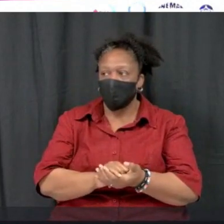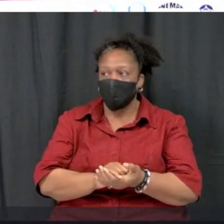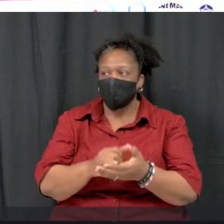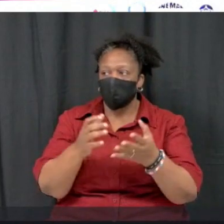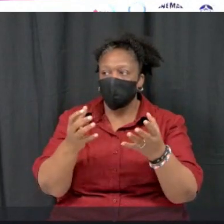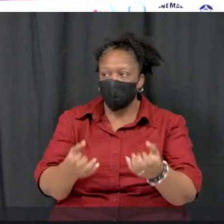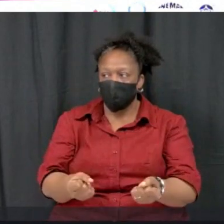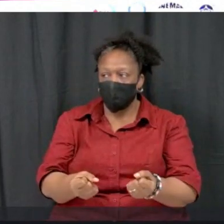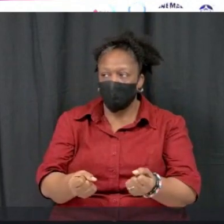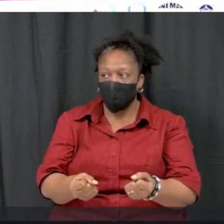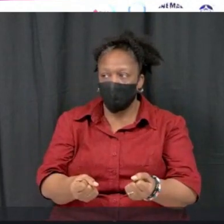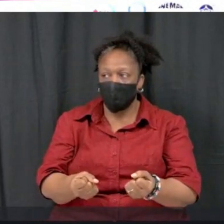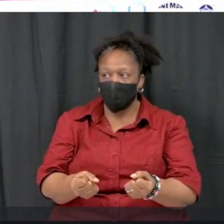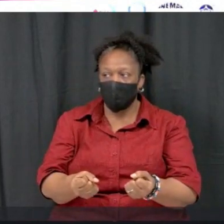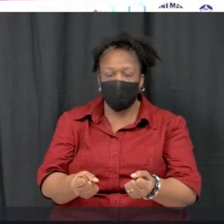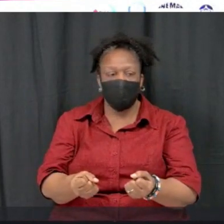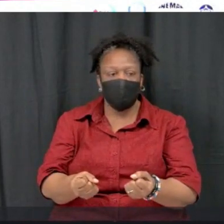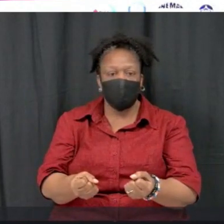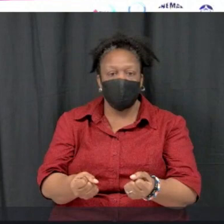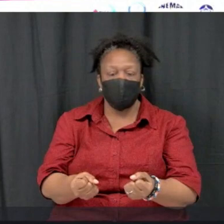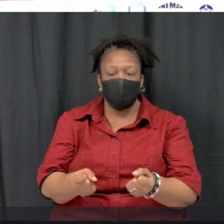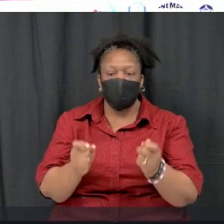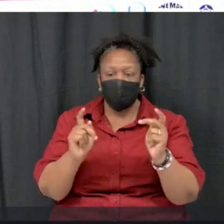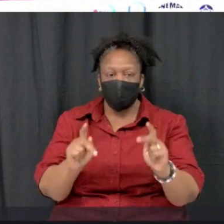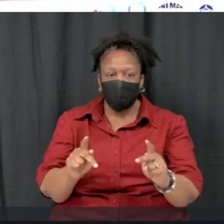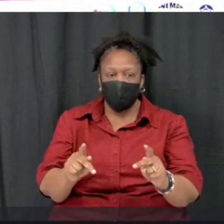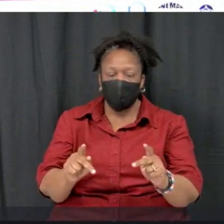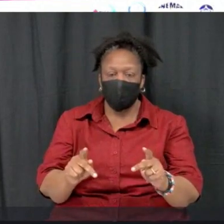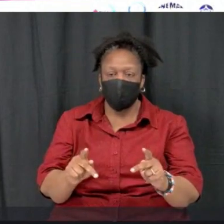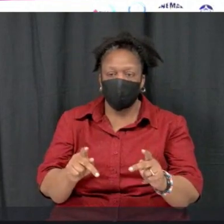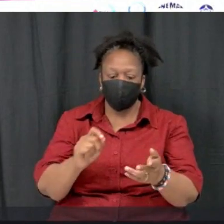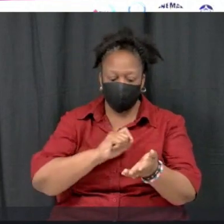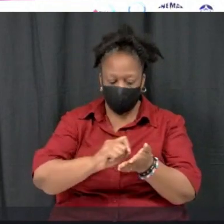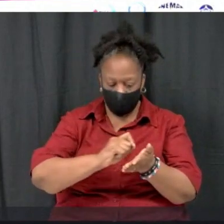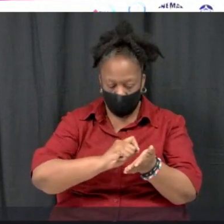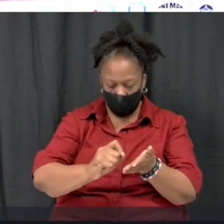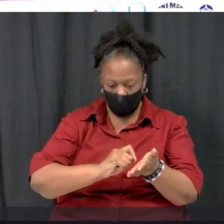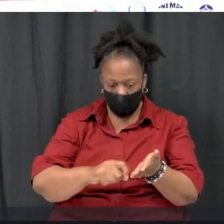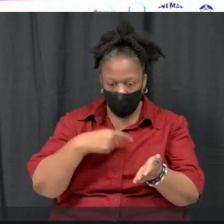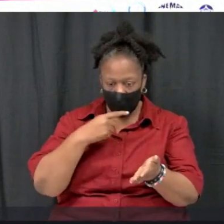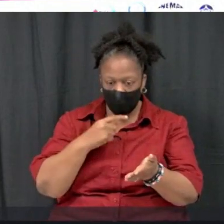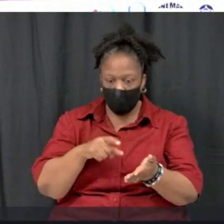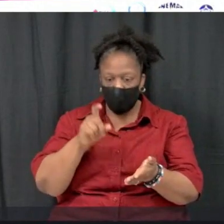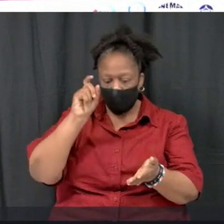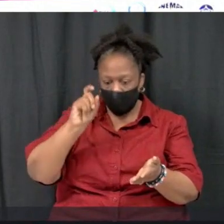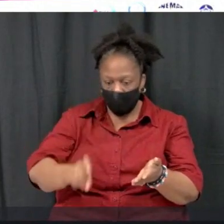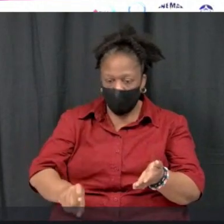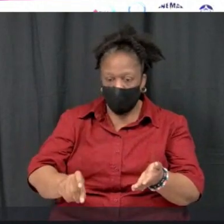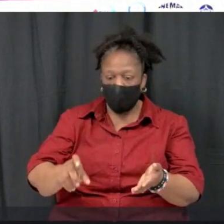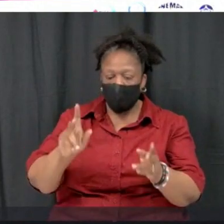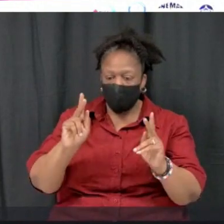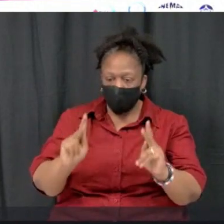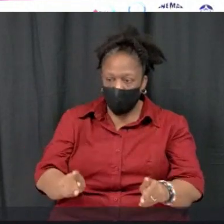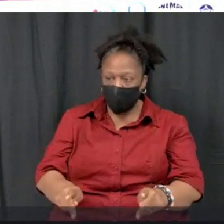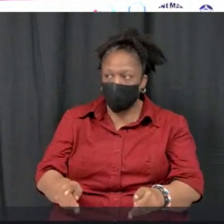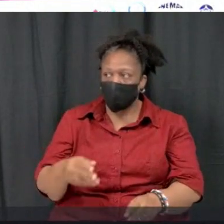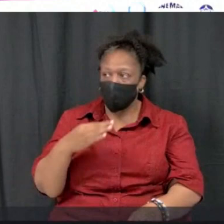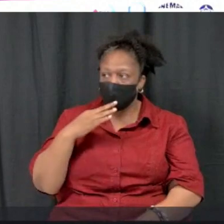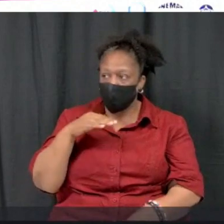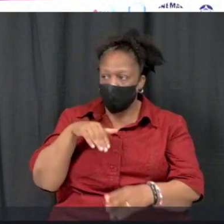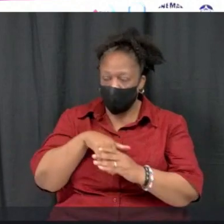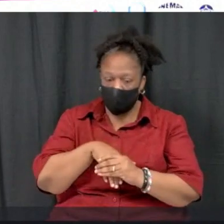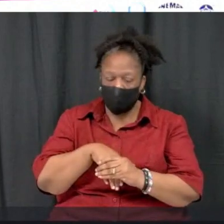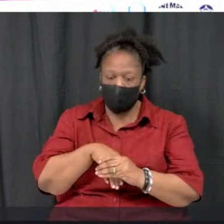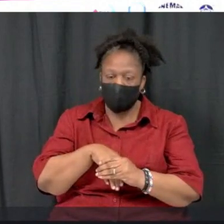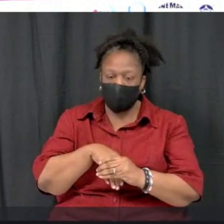for the public sector compliance. We have seen since then quite an increase in vaccination,